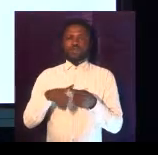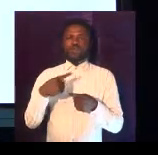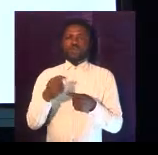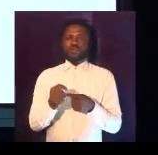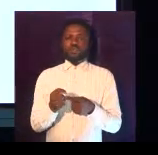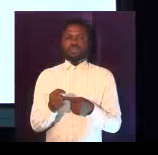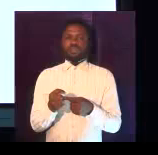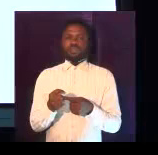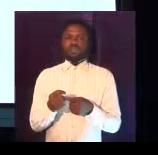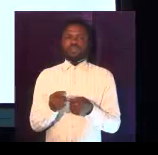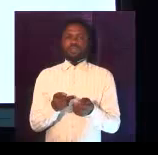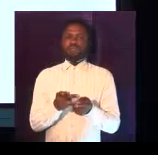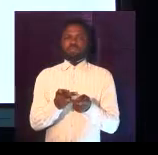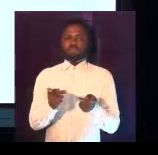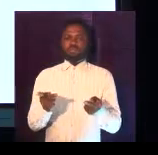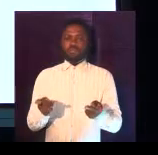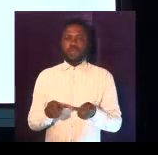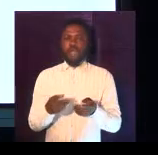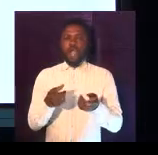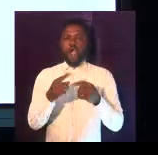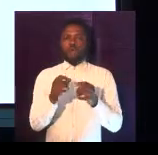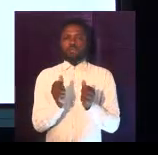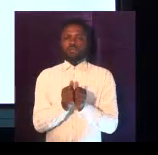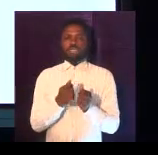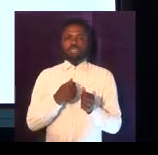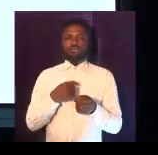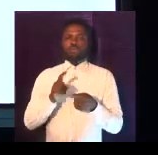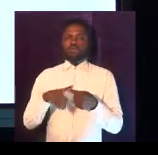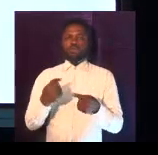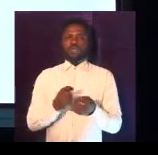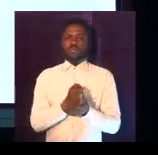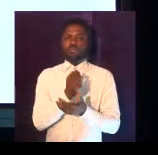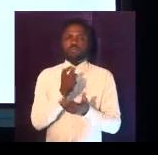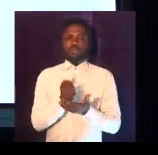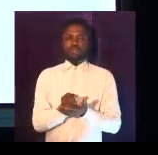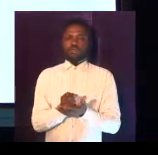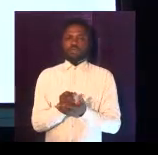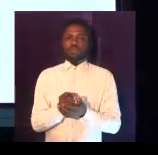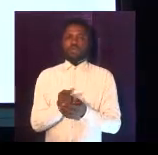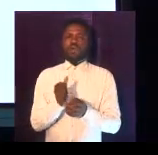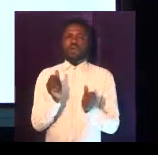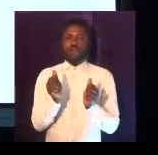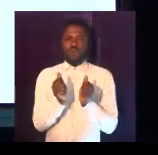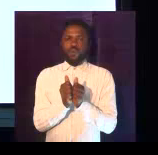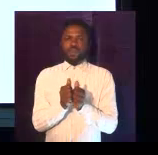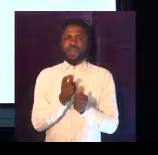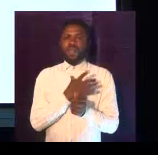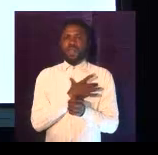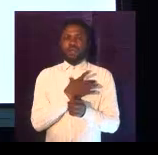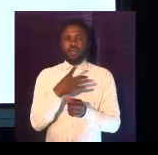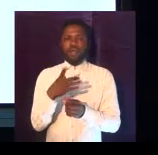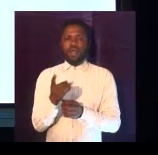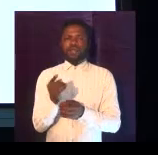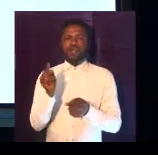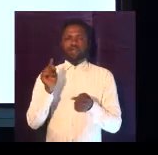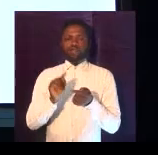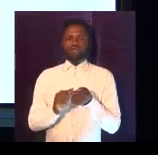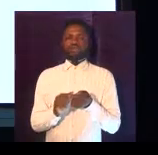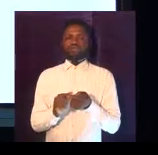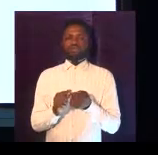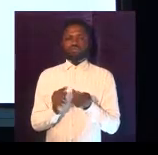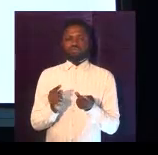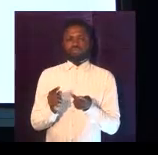Come with me to the station. We have 2 prepositions there. Come with me to the station. With